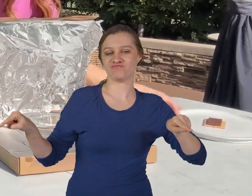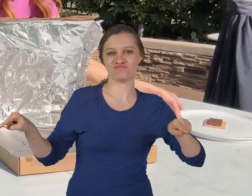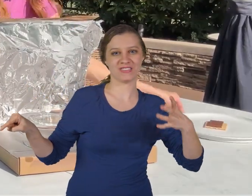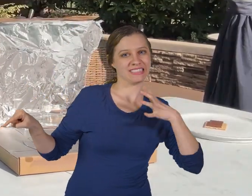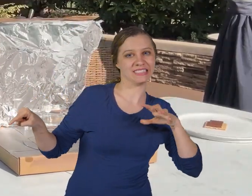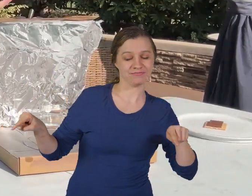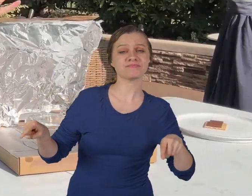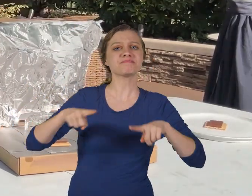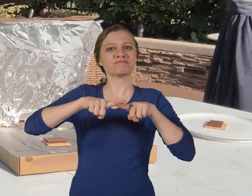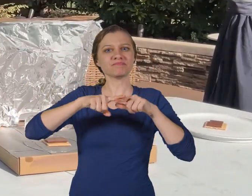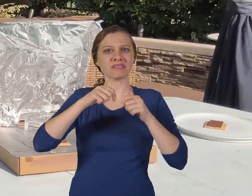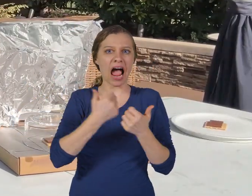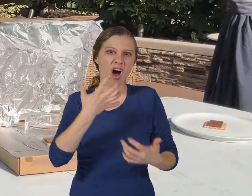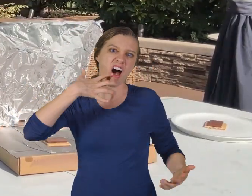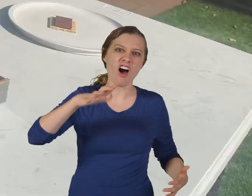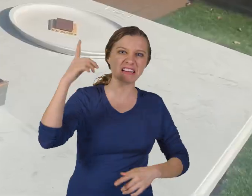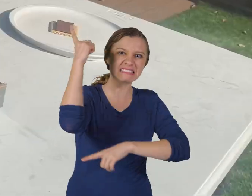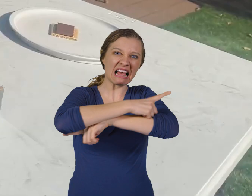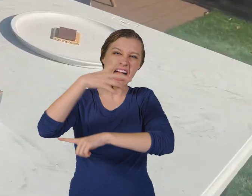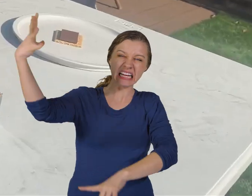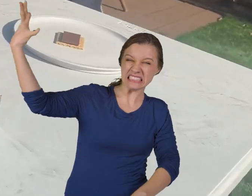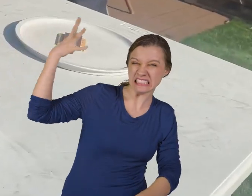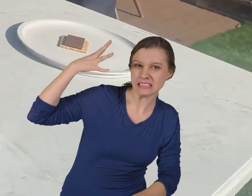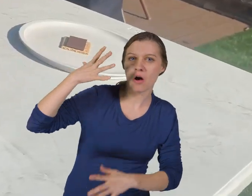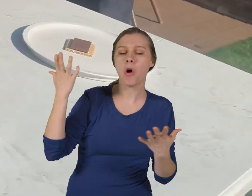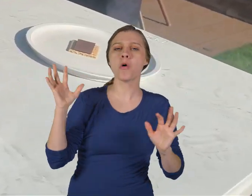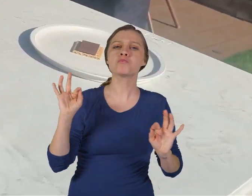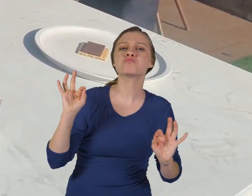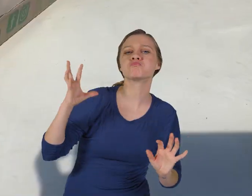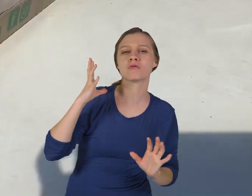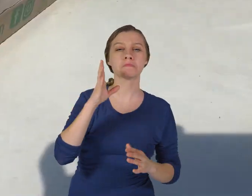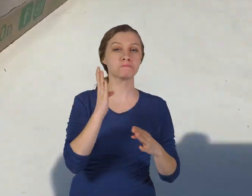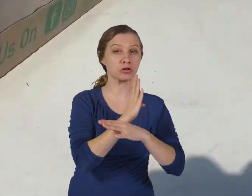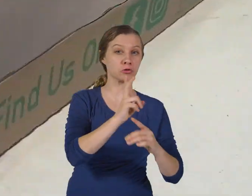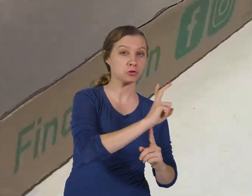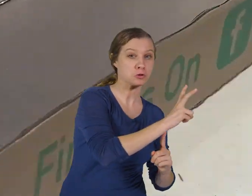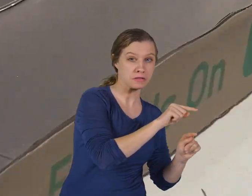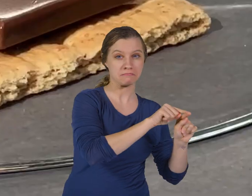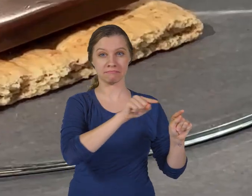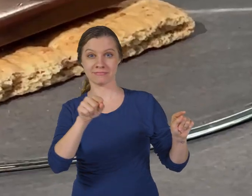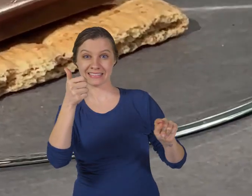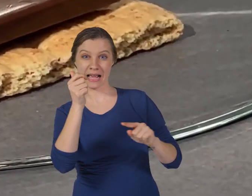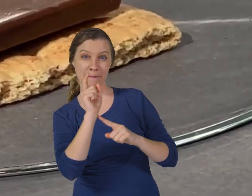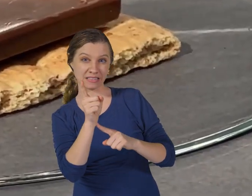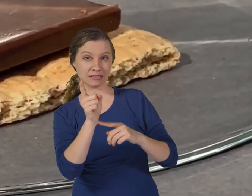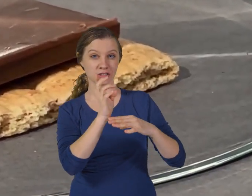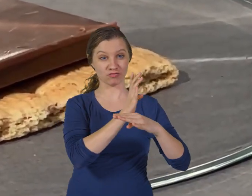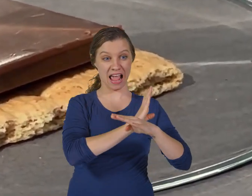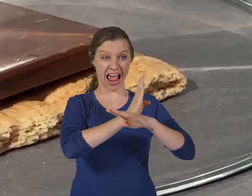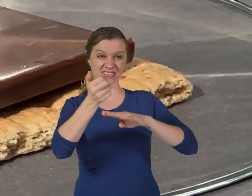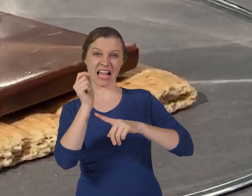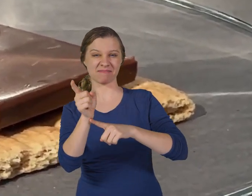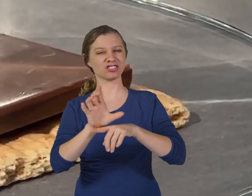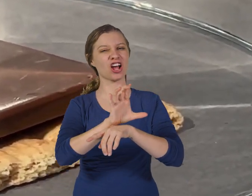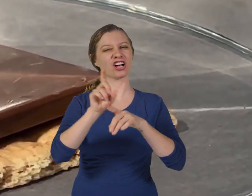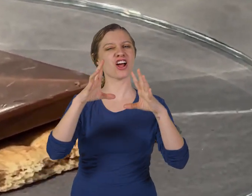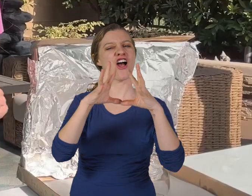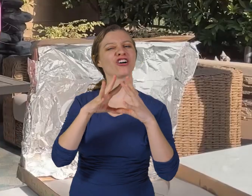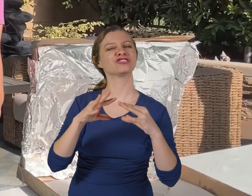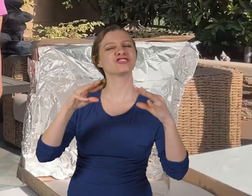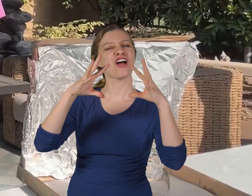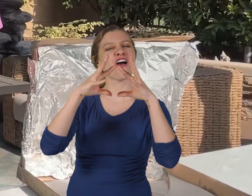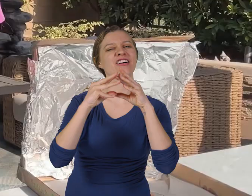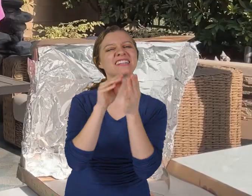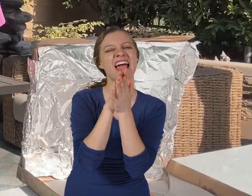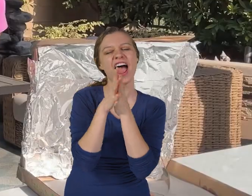compare. Now, depending on how hot your day is, this will take between 2 minutes to like 10 minutes, but after that, your